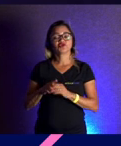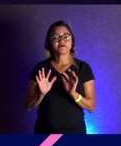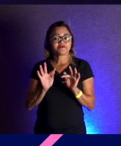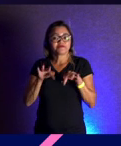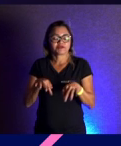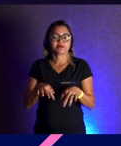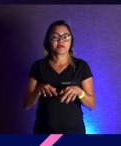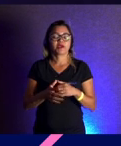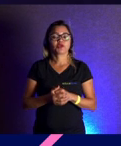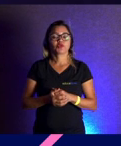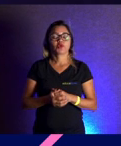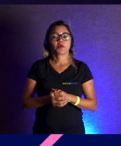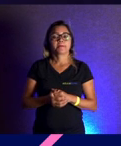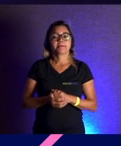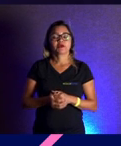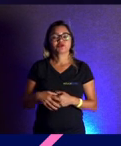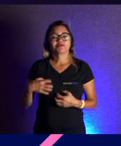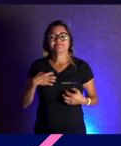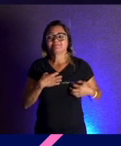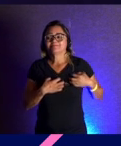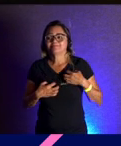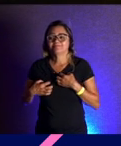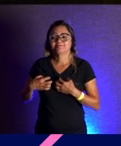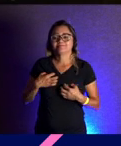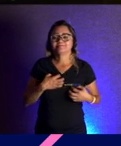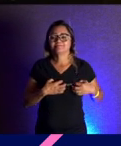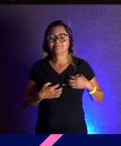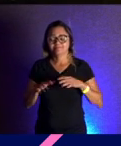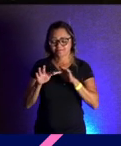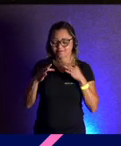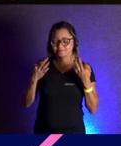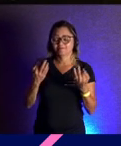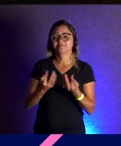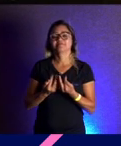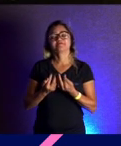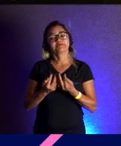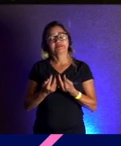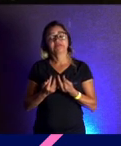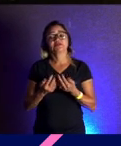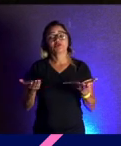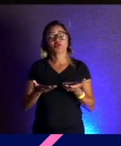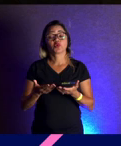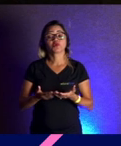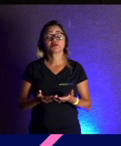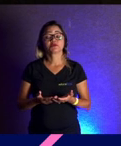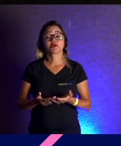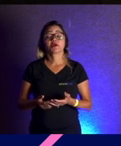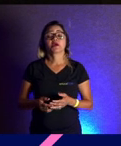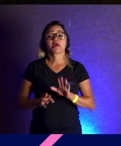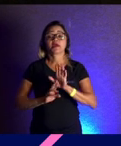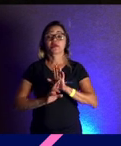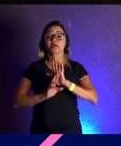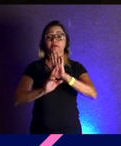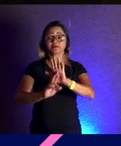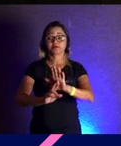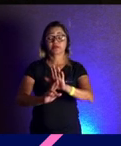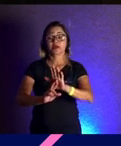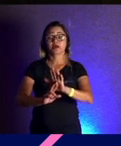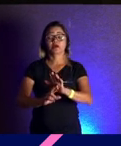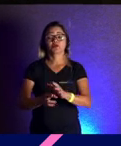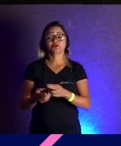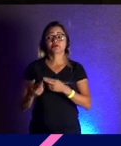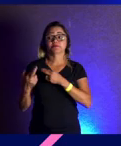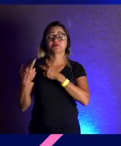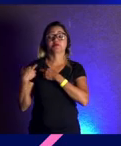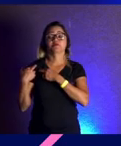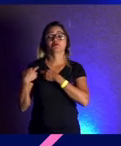Esa es la verdad que es por eso que yo representaba. Es la primera vez que pensamos en